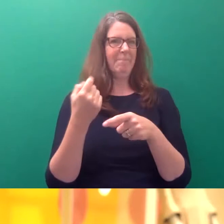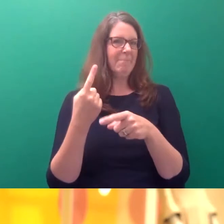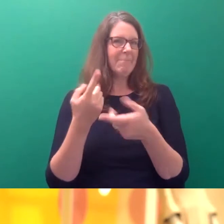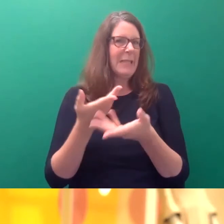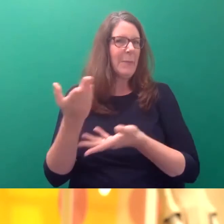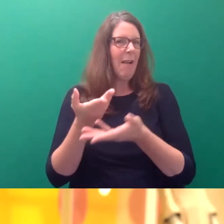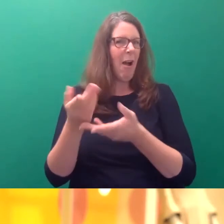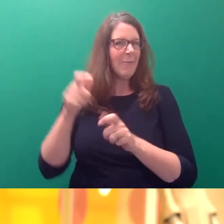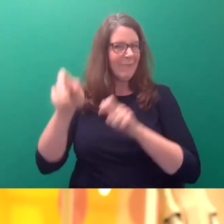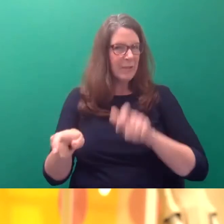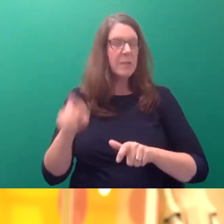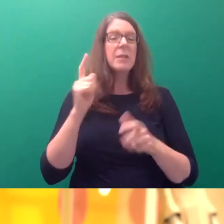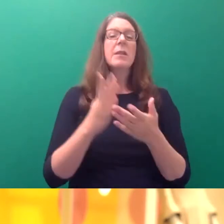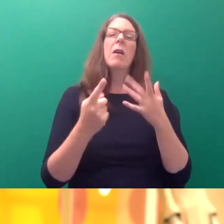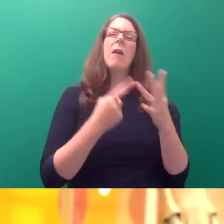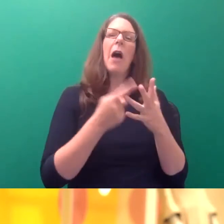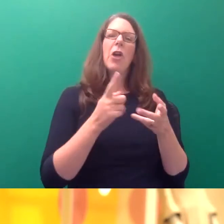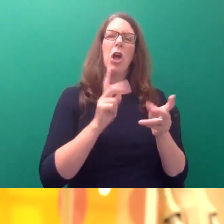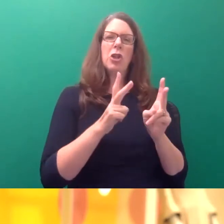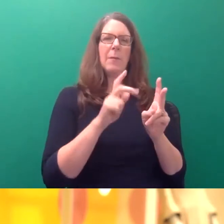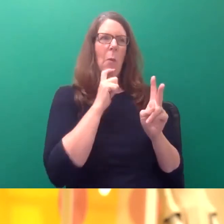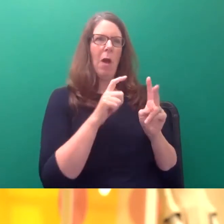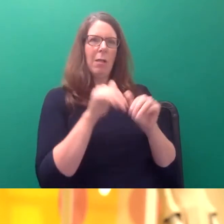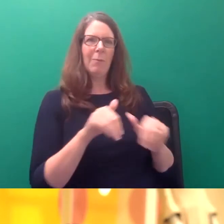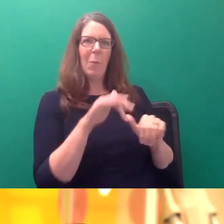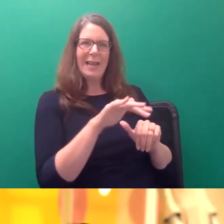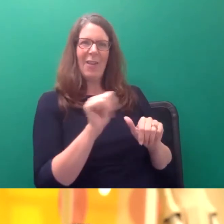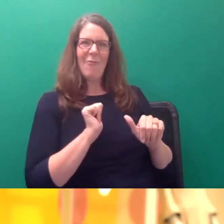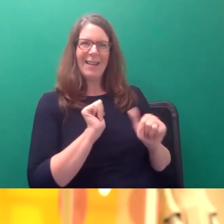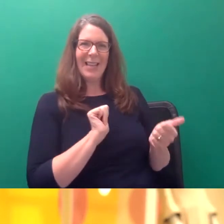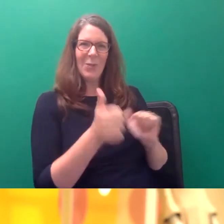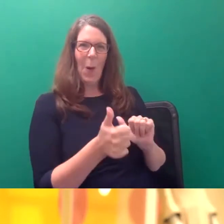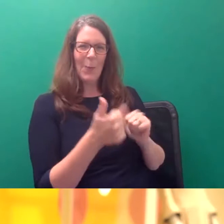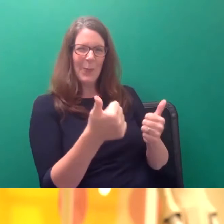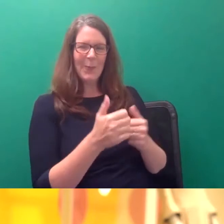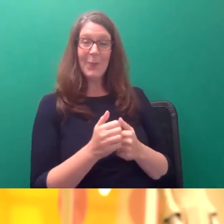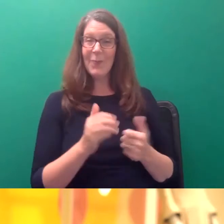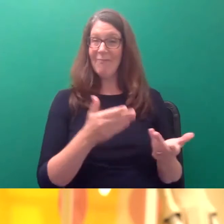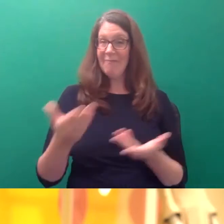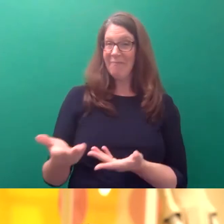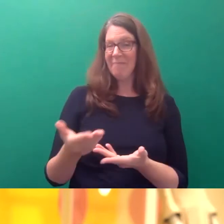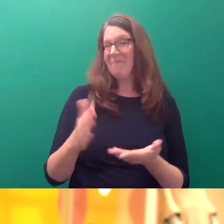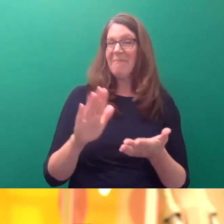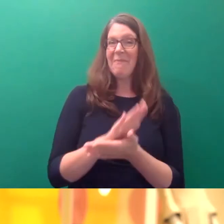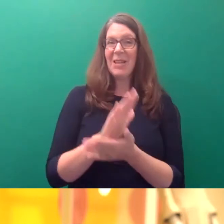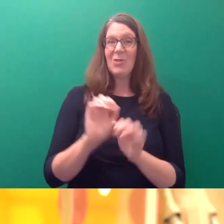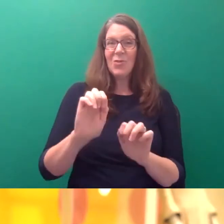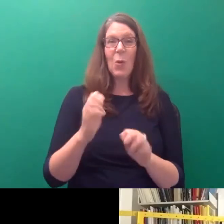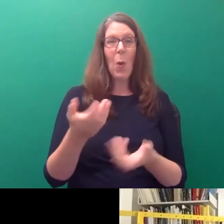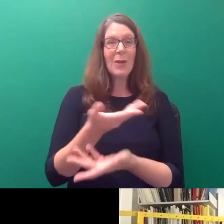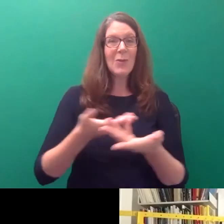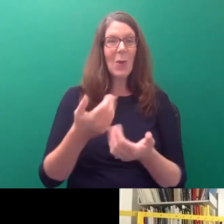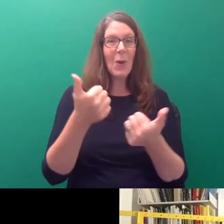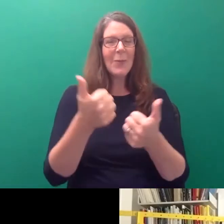is available and I will hand over. Enjoy the talk. Great. Thank you so much, Nicole. Thank